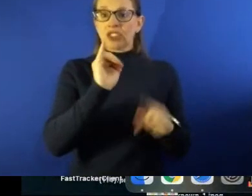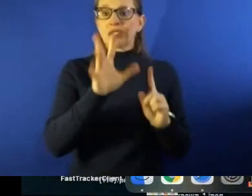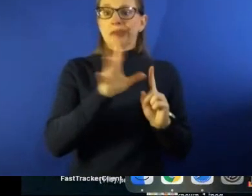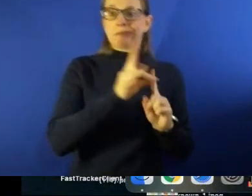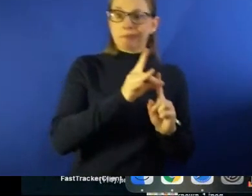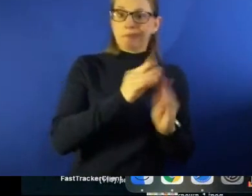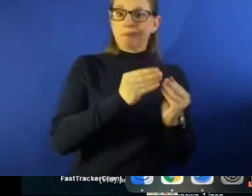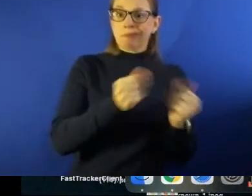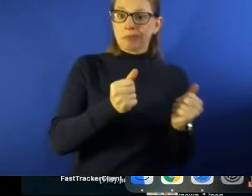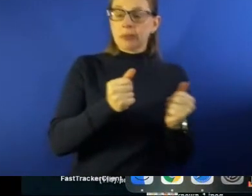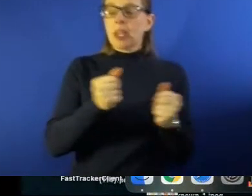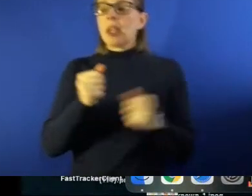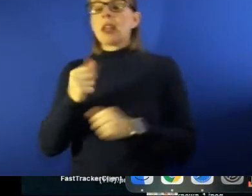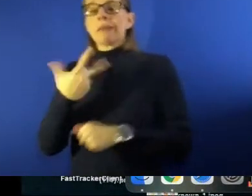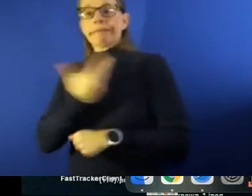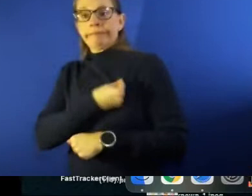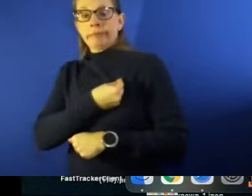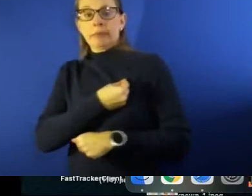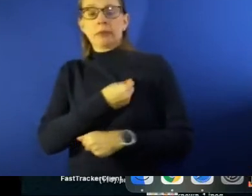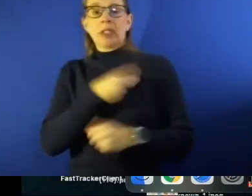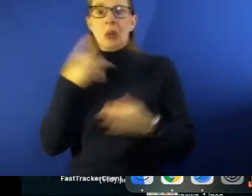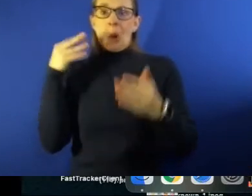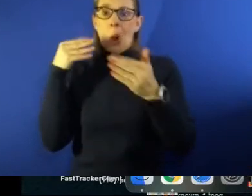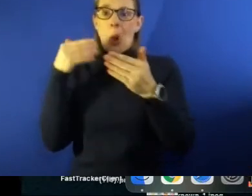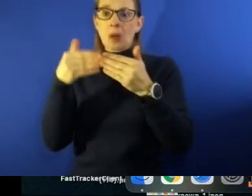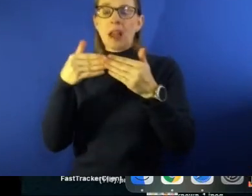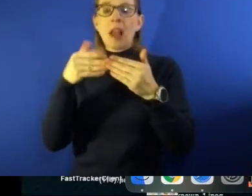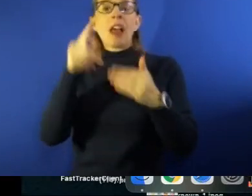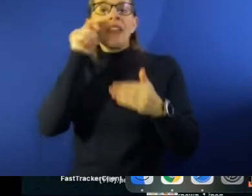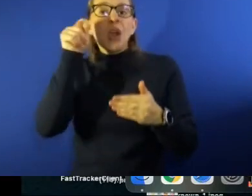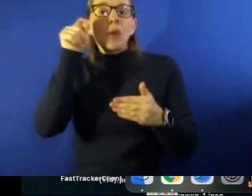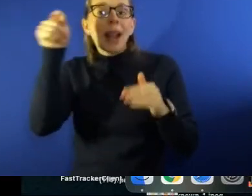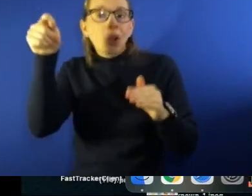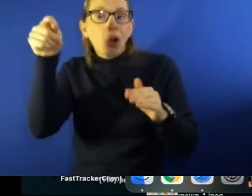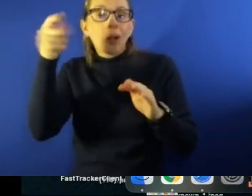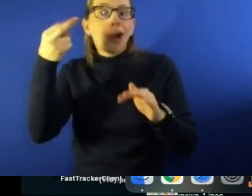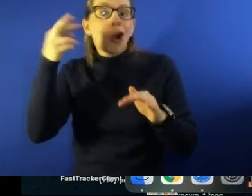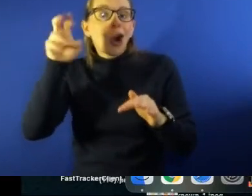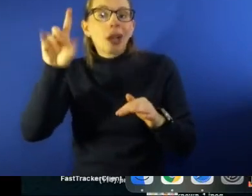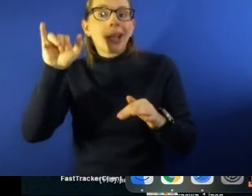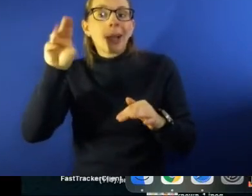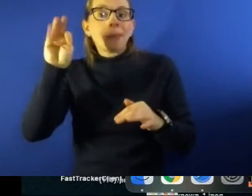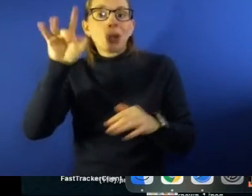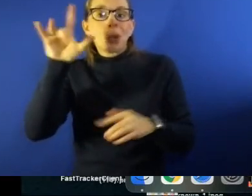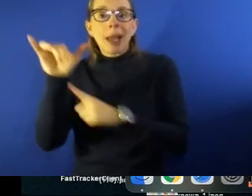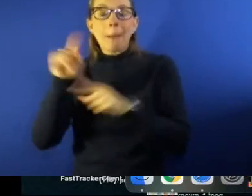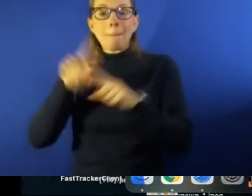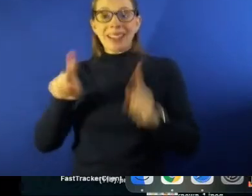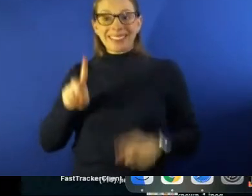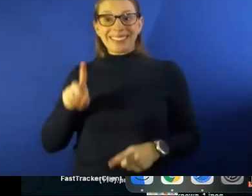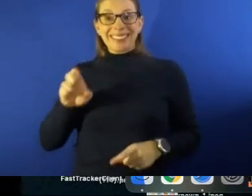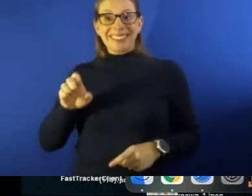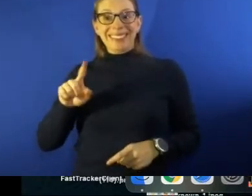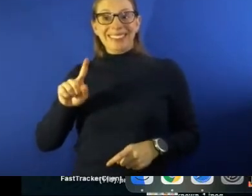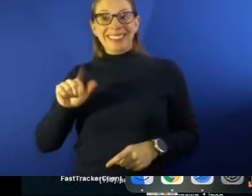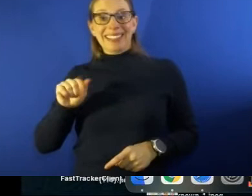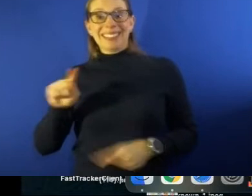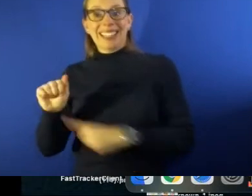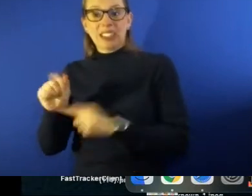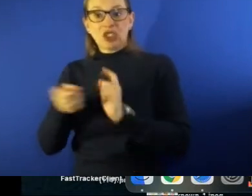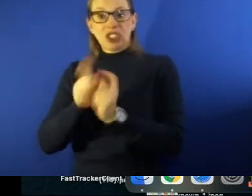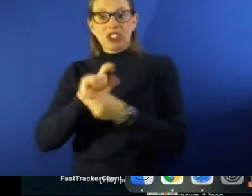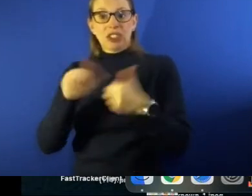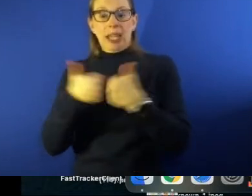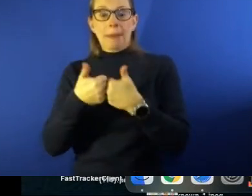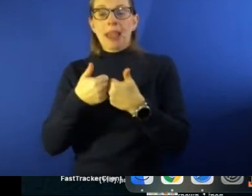to what was the theoretical herd immunity threshold. But with Delta, it really changes the game. I think that because it is so much more